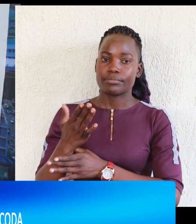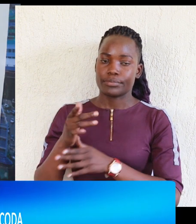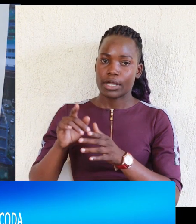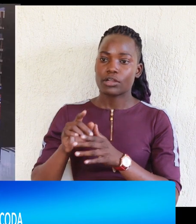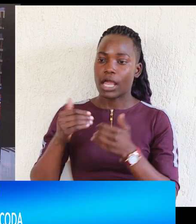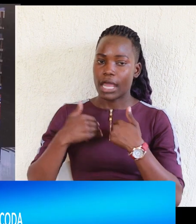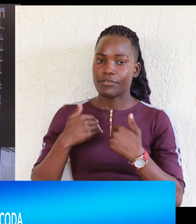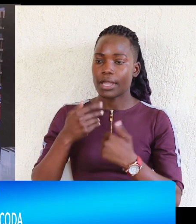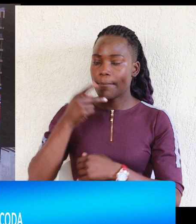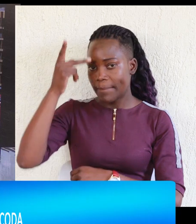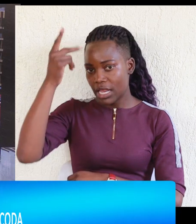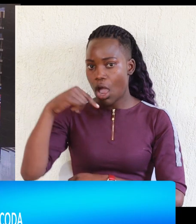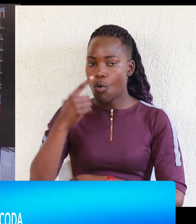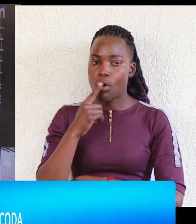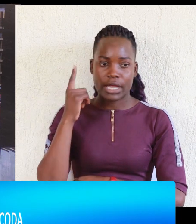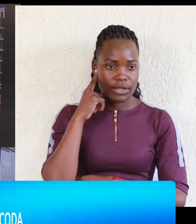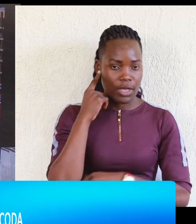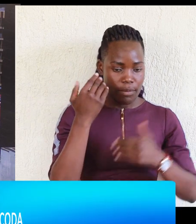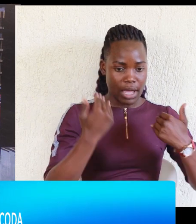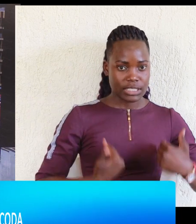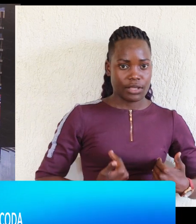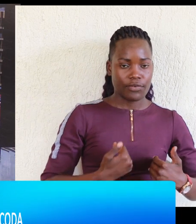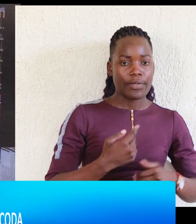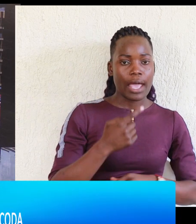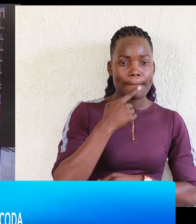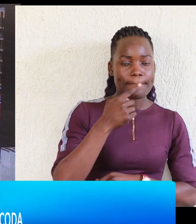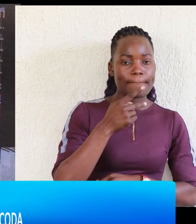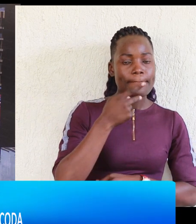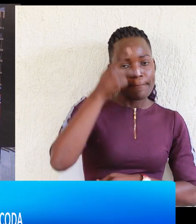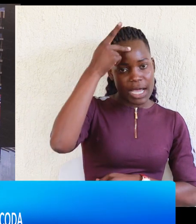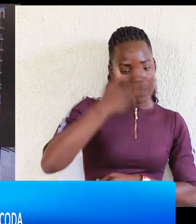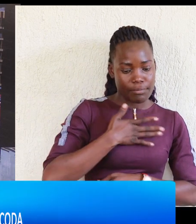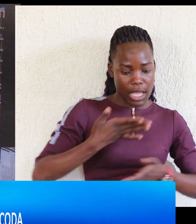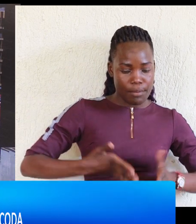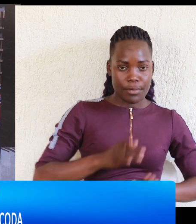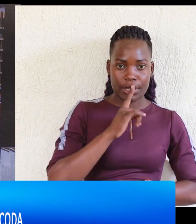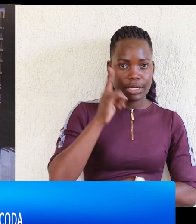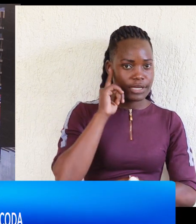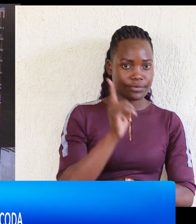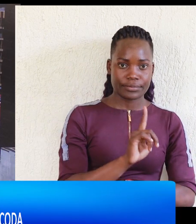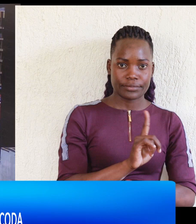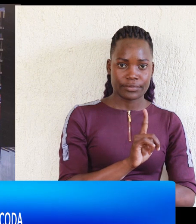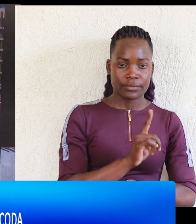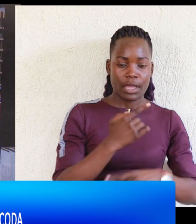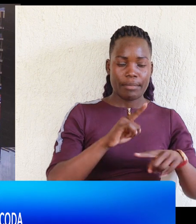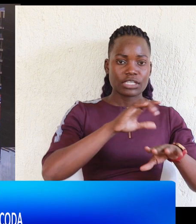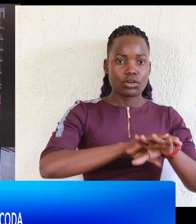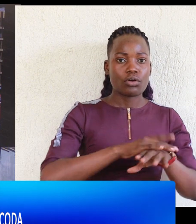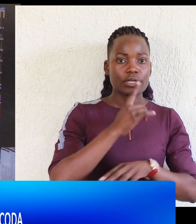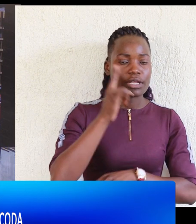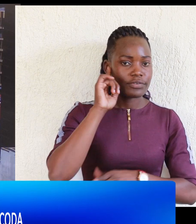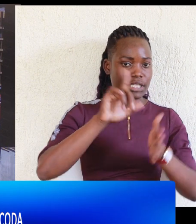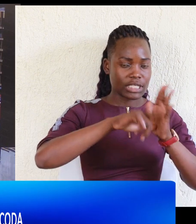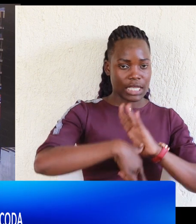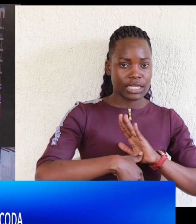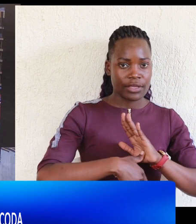Okay. As for me, my parent is a postlingual. That means she was not born deaf. Acquired deafness later. So